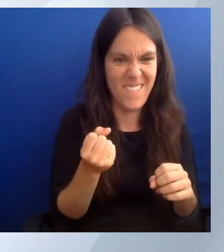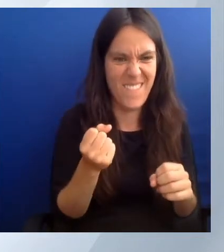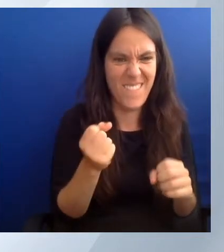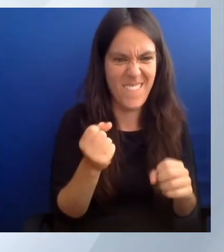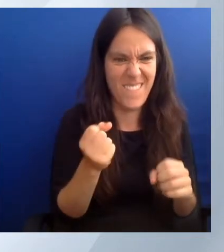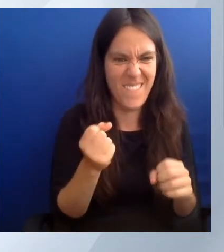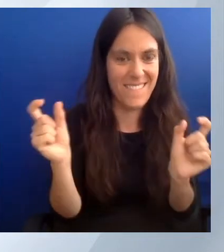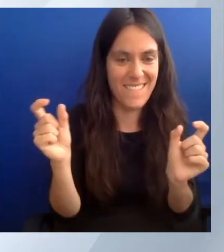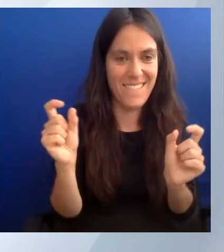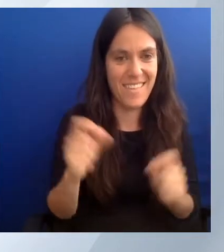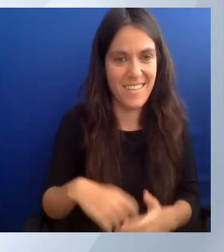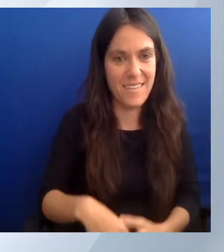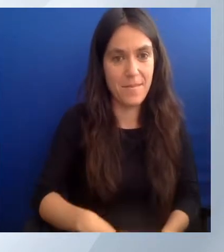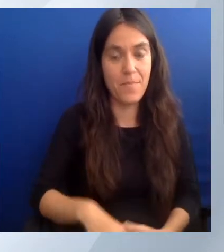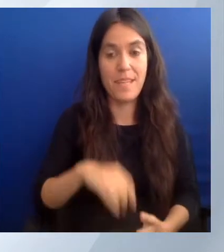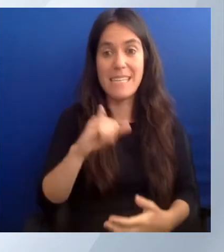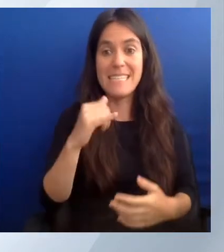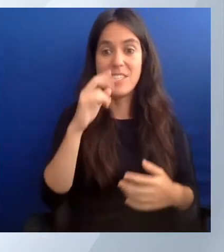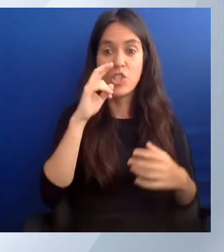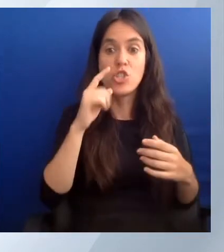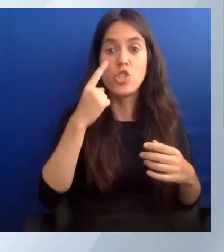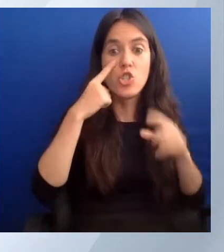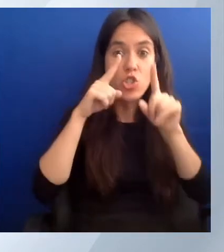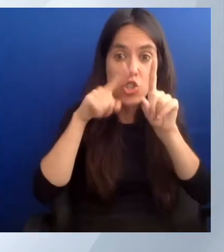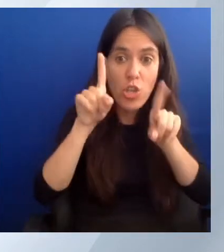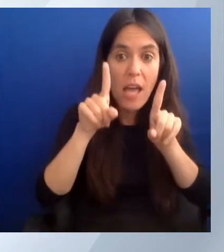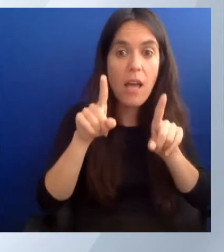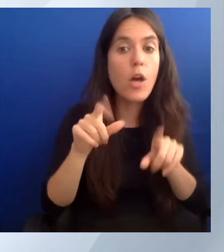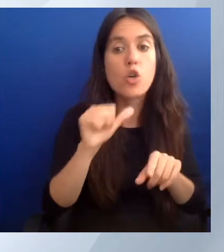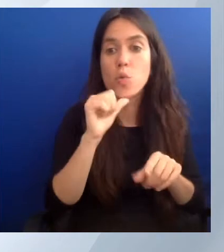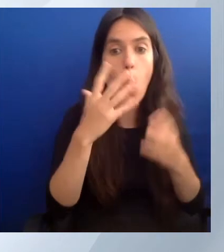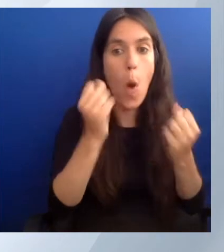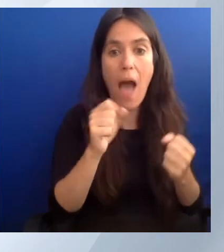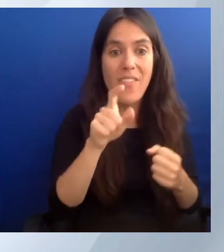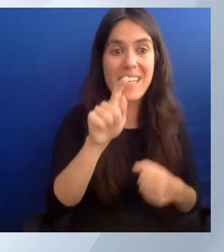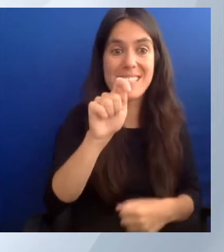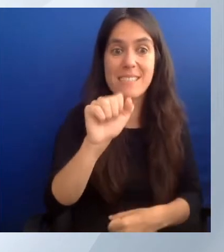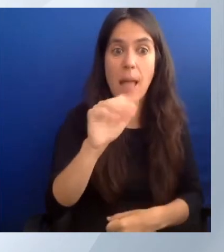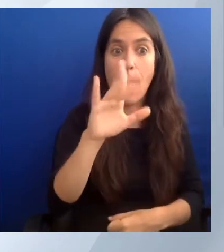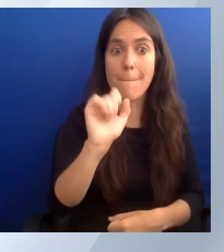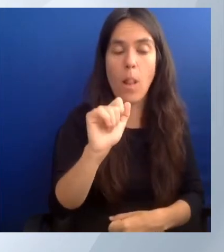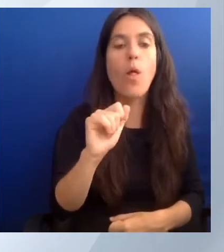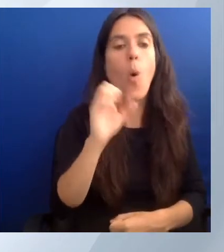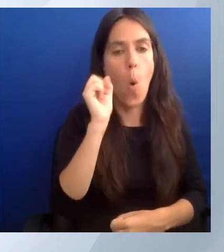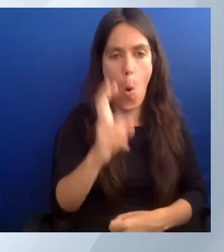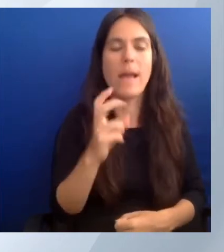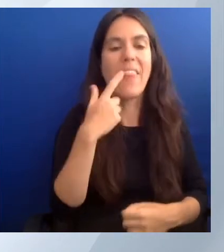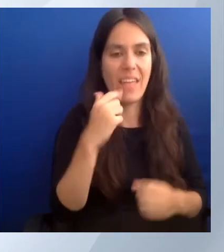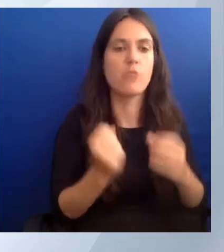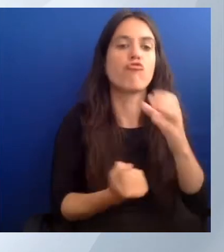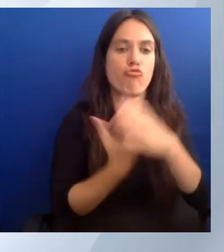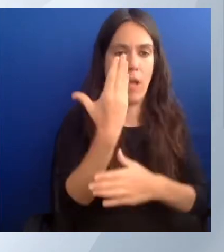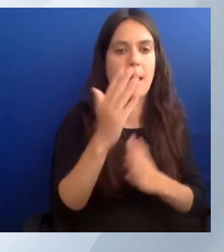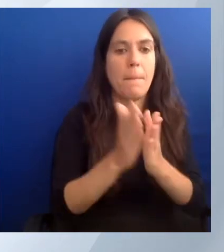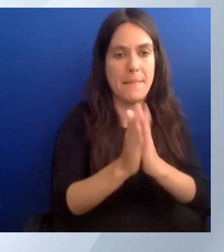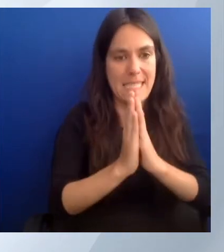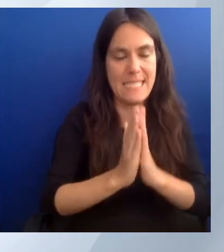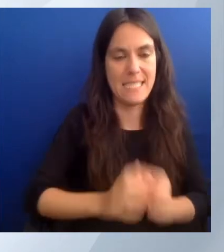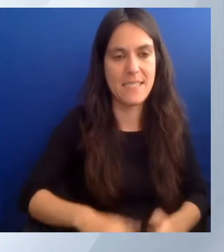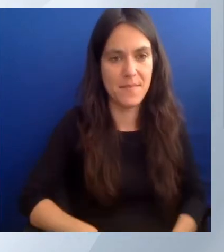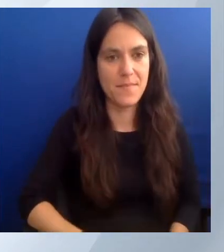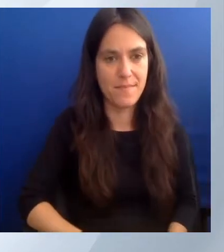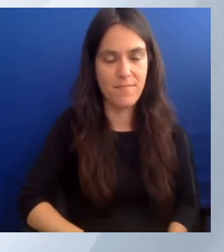checks if a table exists, and if it doesn't, it creates it for you. And then we return the table to our calling code so that we can use it